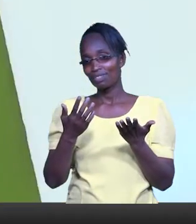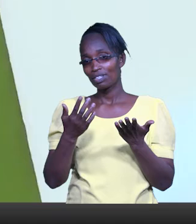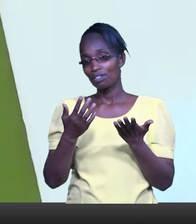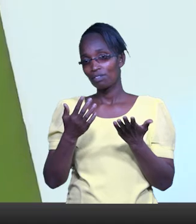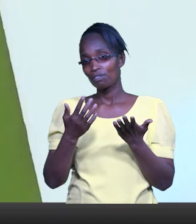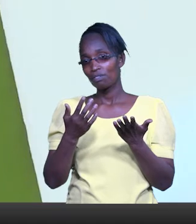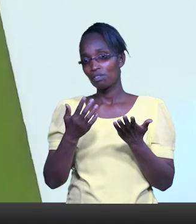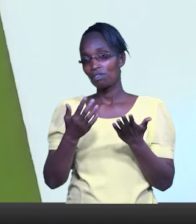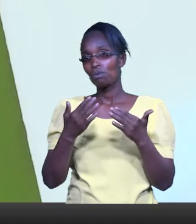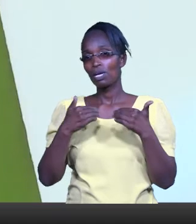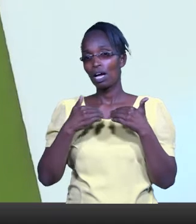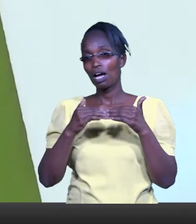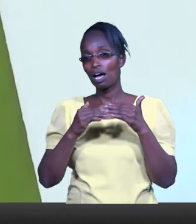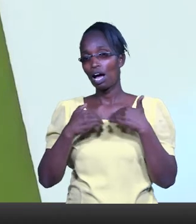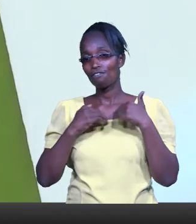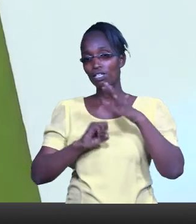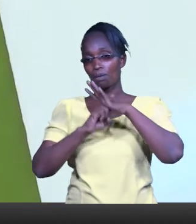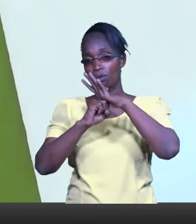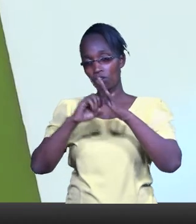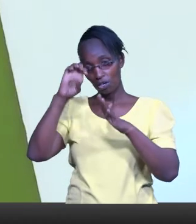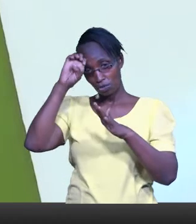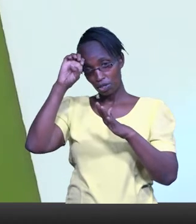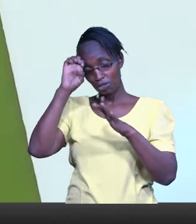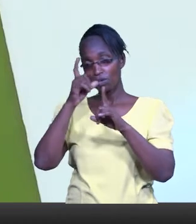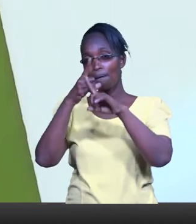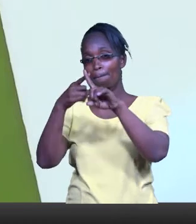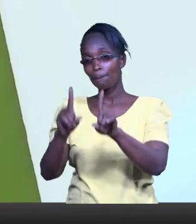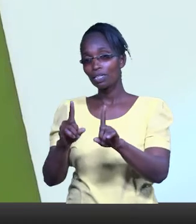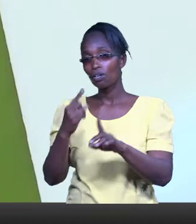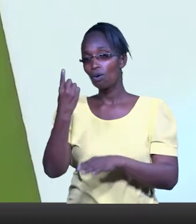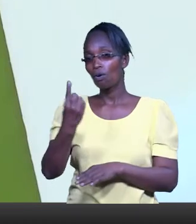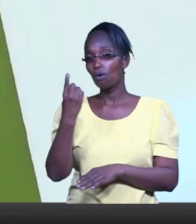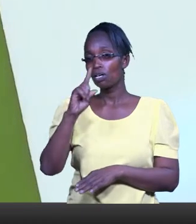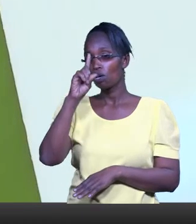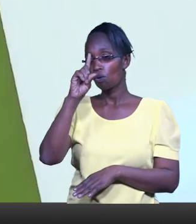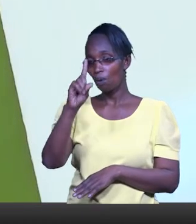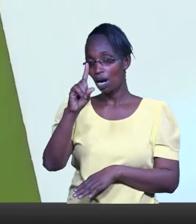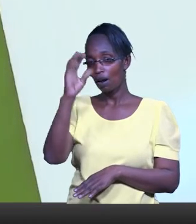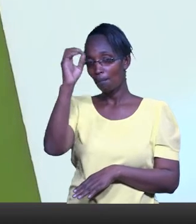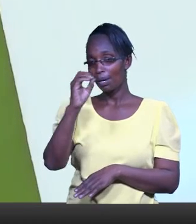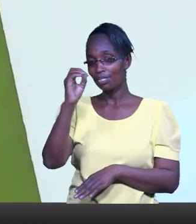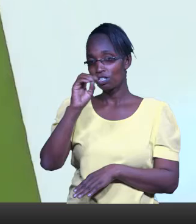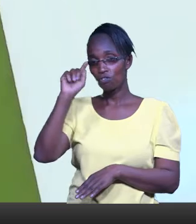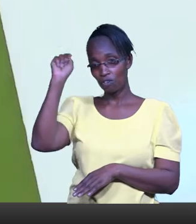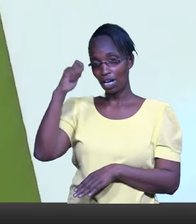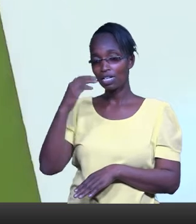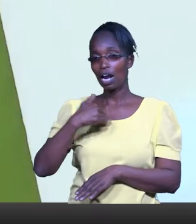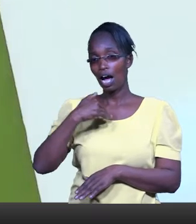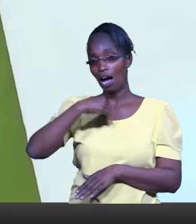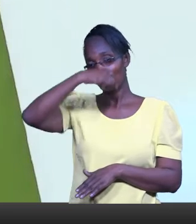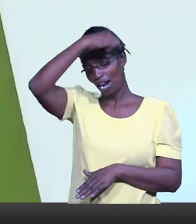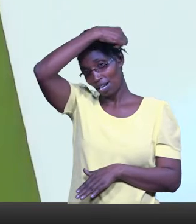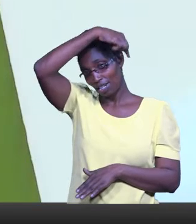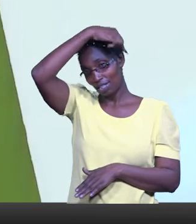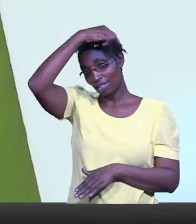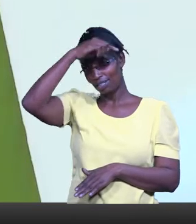We are huge supporters of education. But only 1% of Kenyans have a